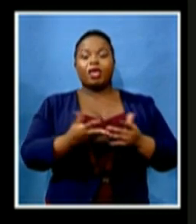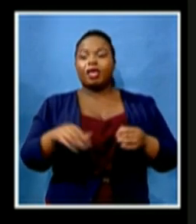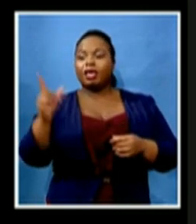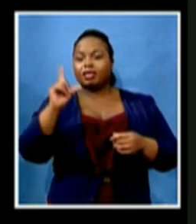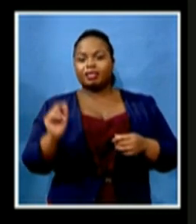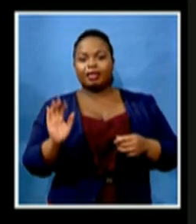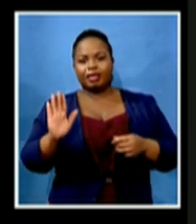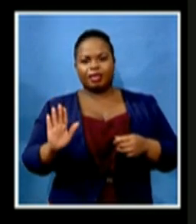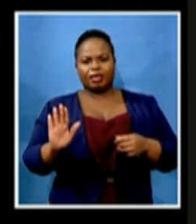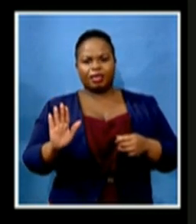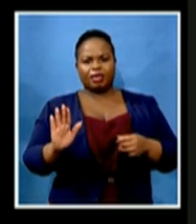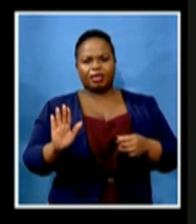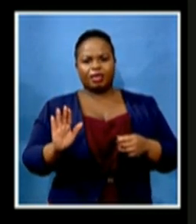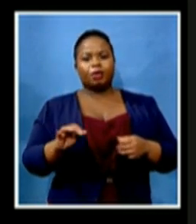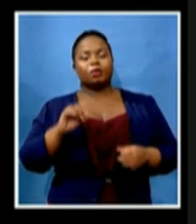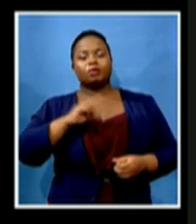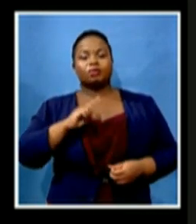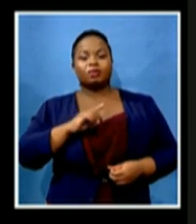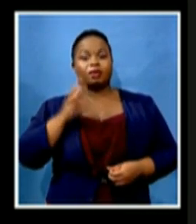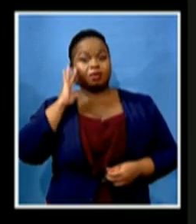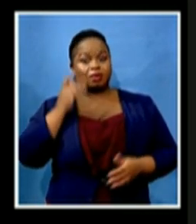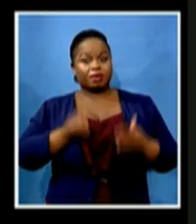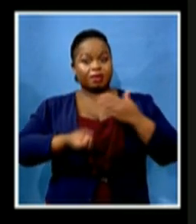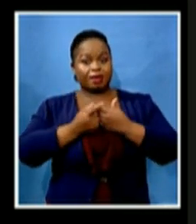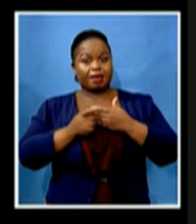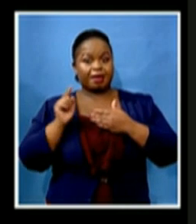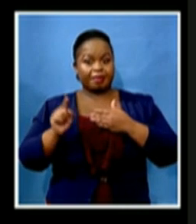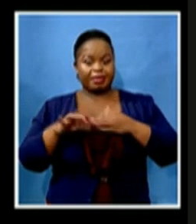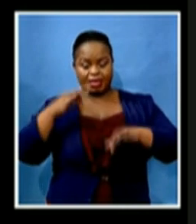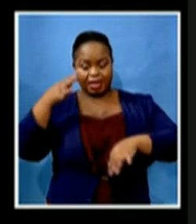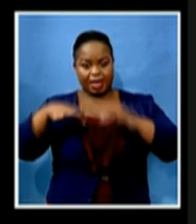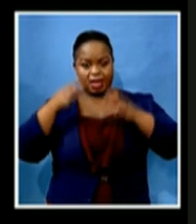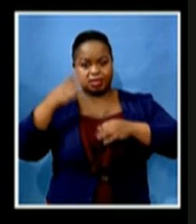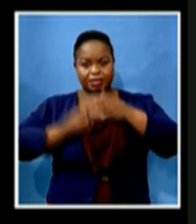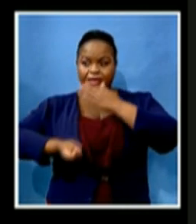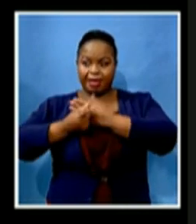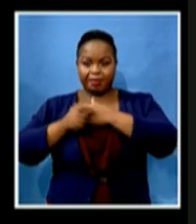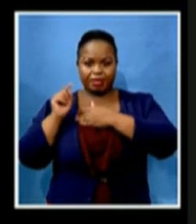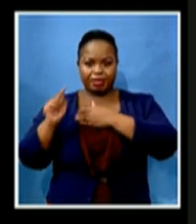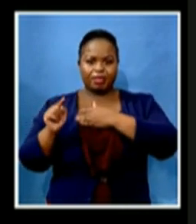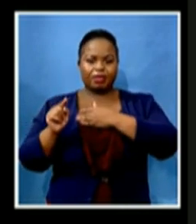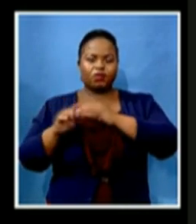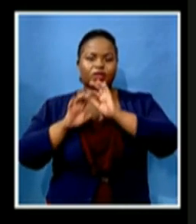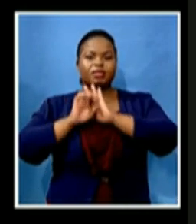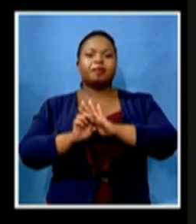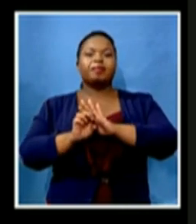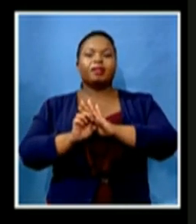analysis was done, those were examples of key interventions such as lockdowns